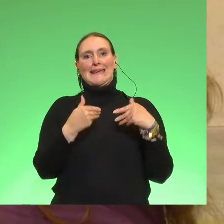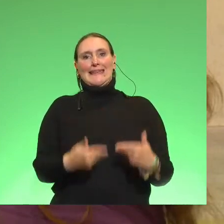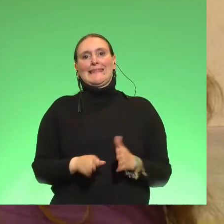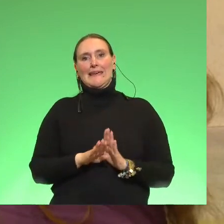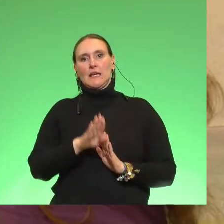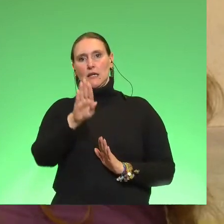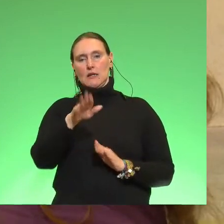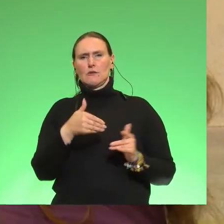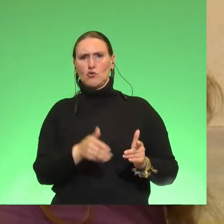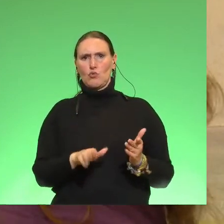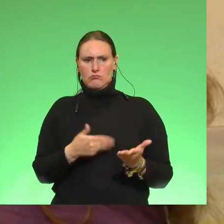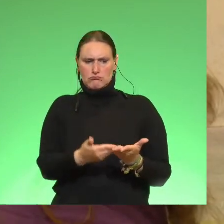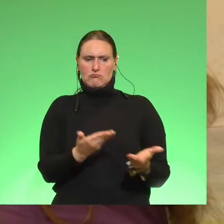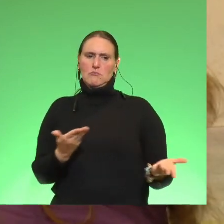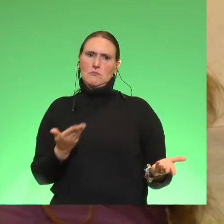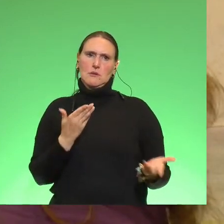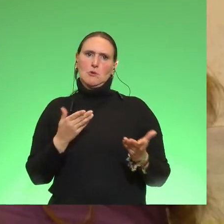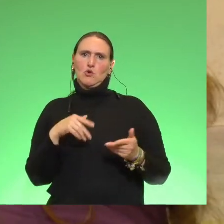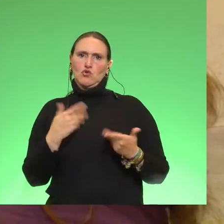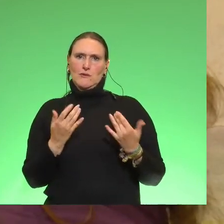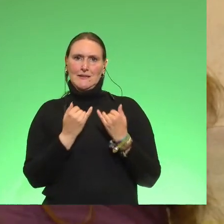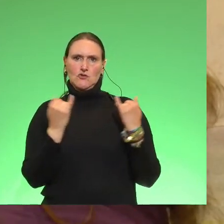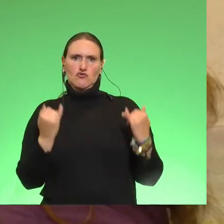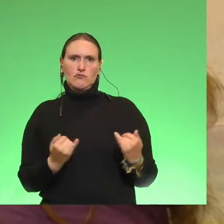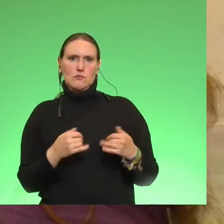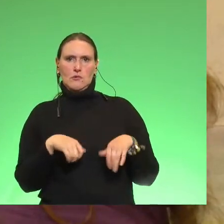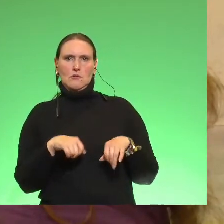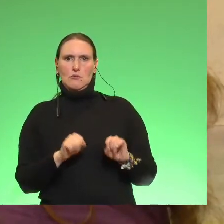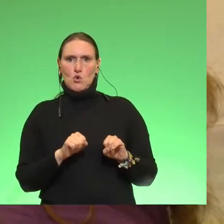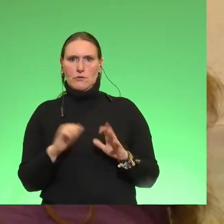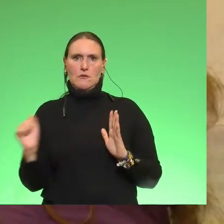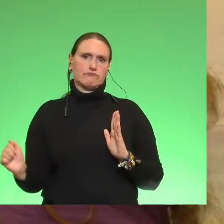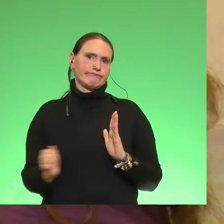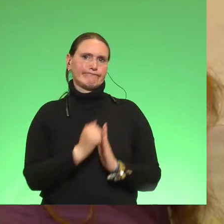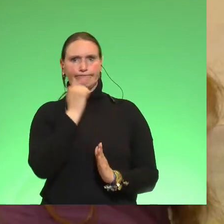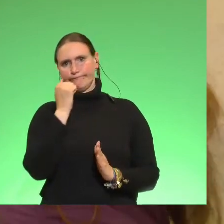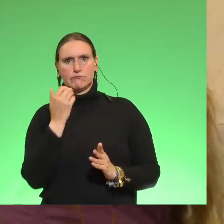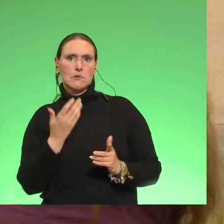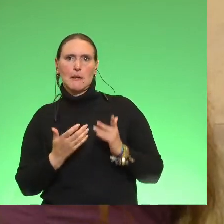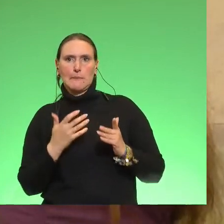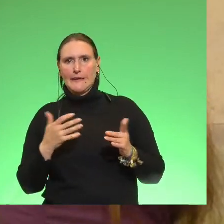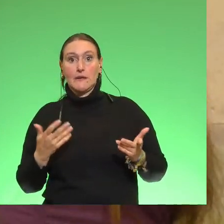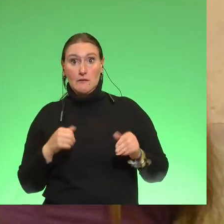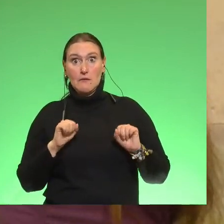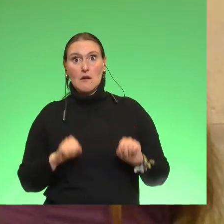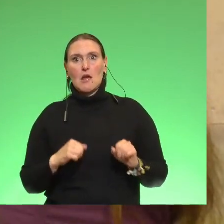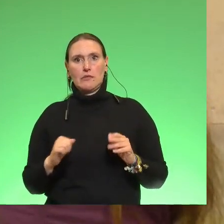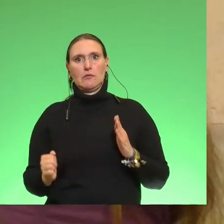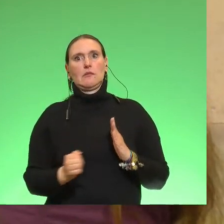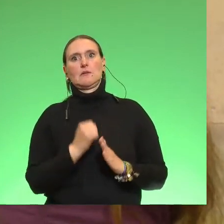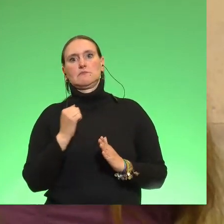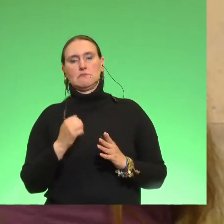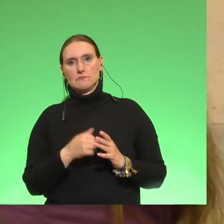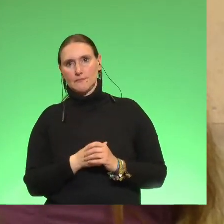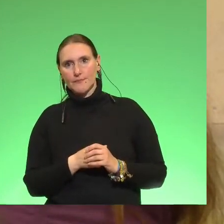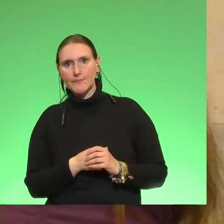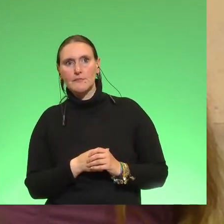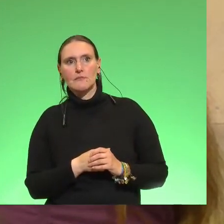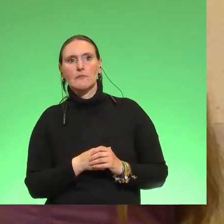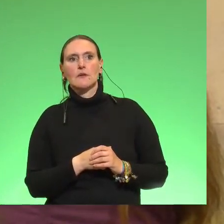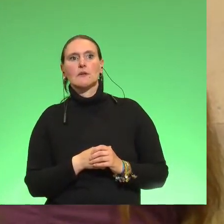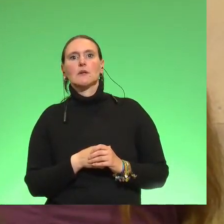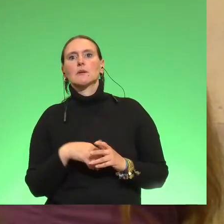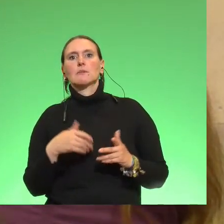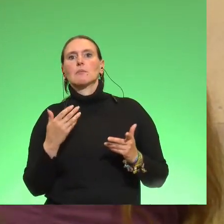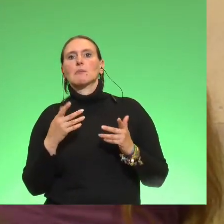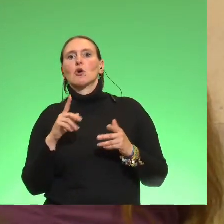it could have been refused by the institution. So it could have been, oh no, we don't want it. It was kind of like half-heartedly